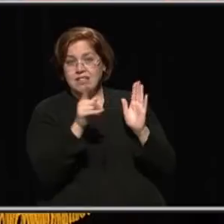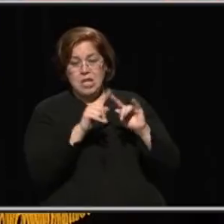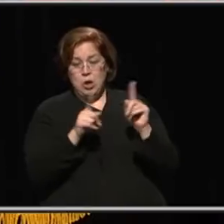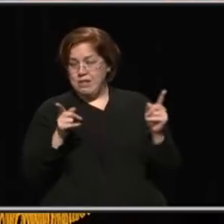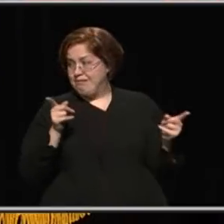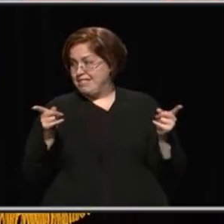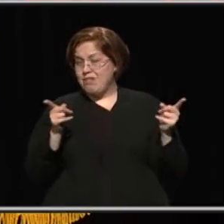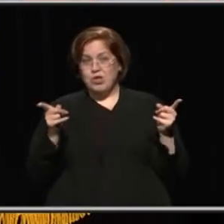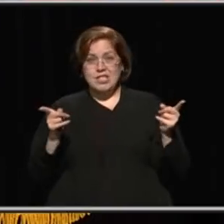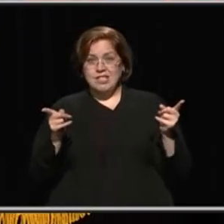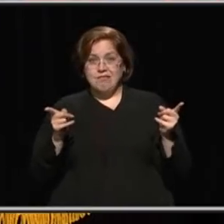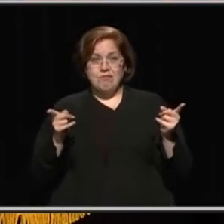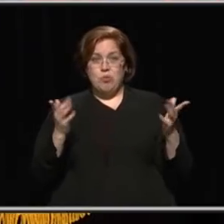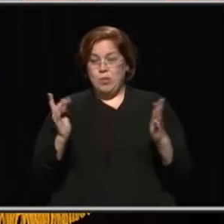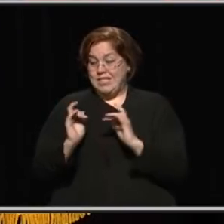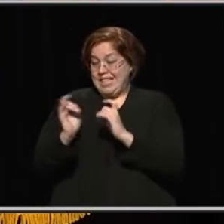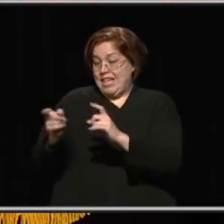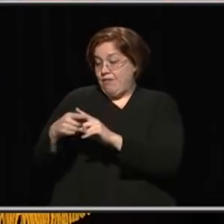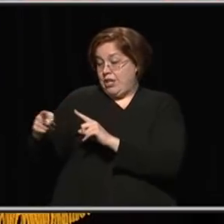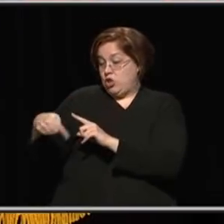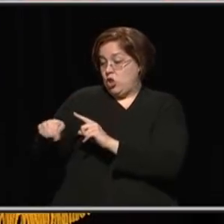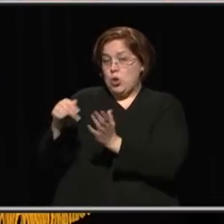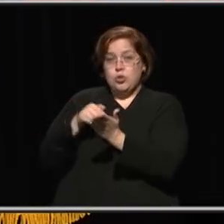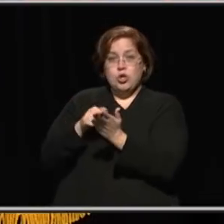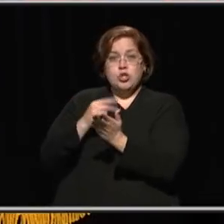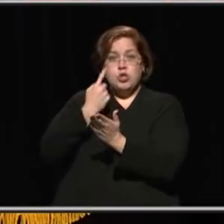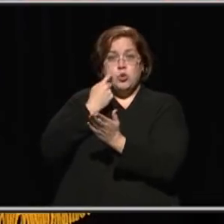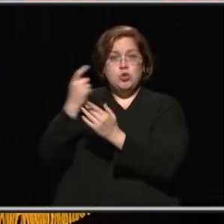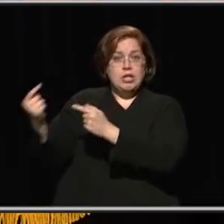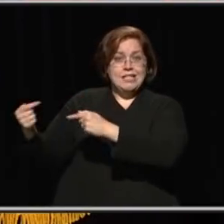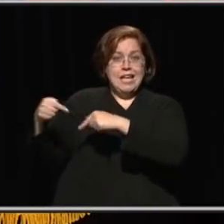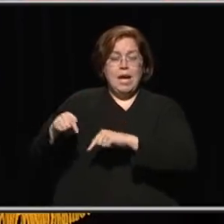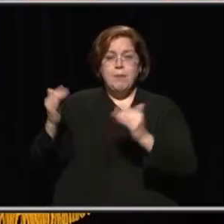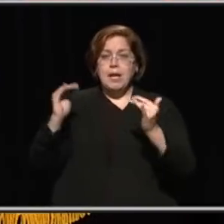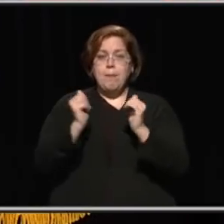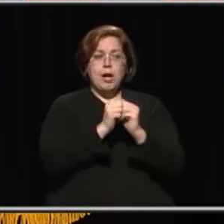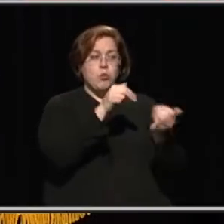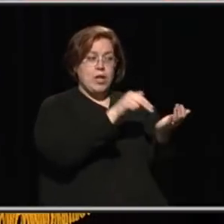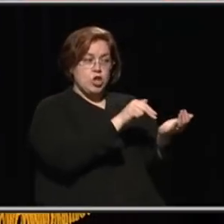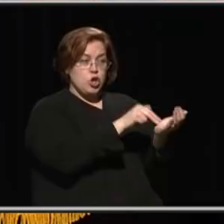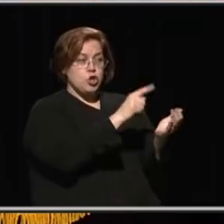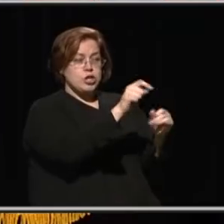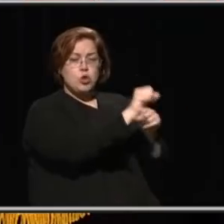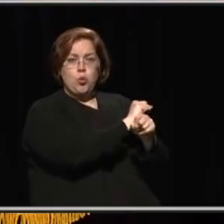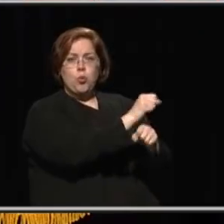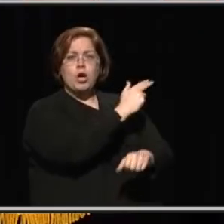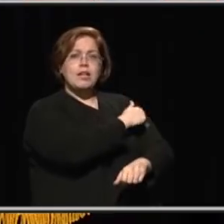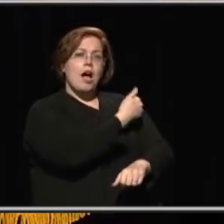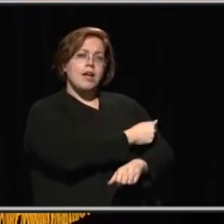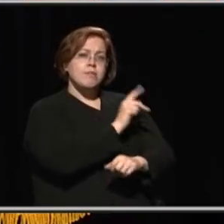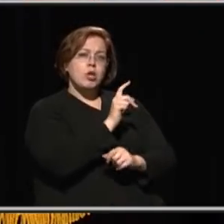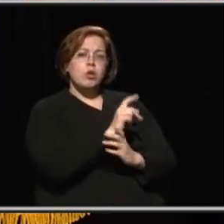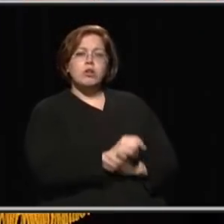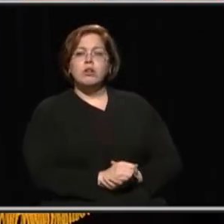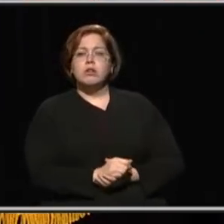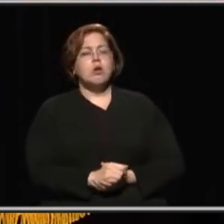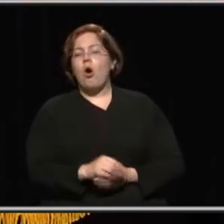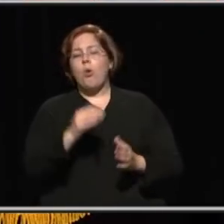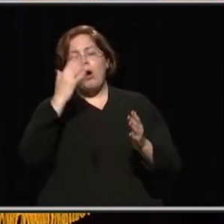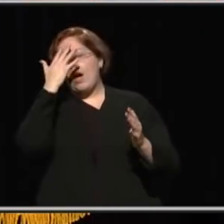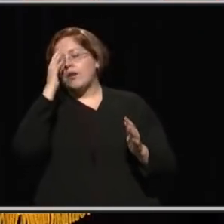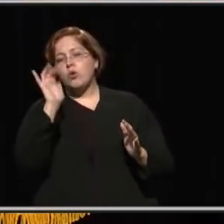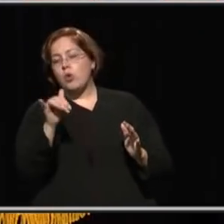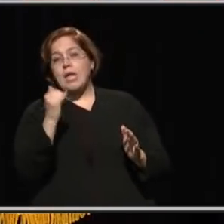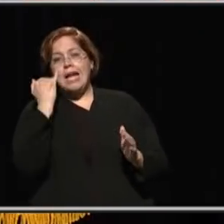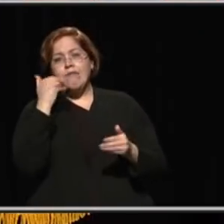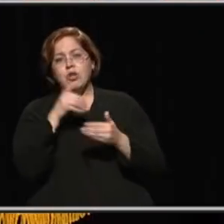in what is being given to those people who have just been deployed here versus those who are employees of San Antonio hospitals? I'm not aware of that. And of course, if they're in